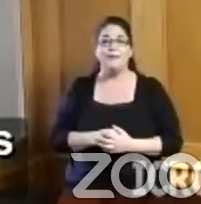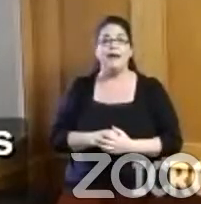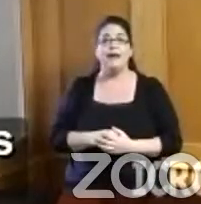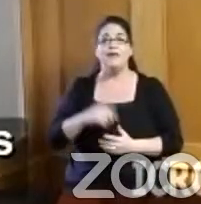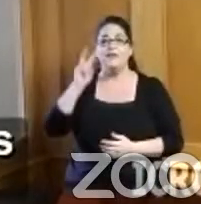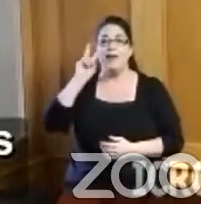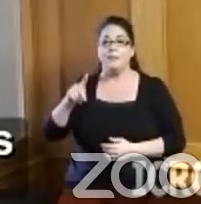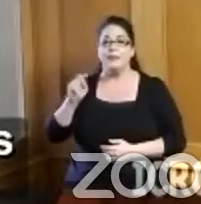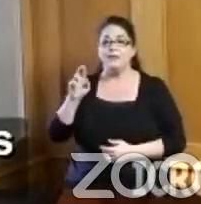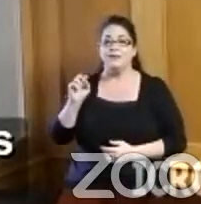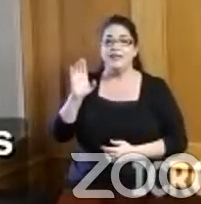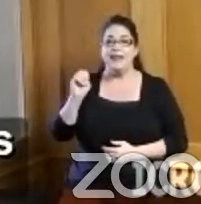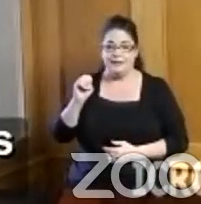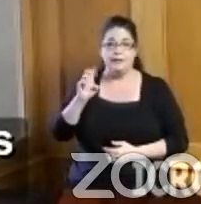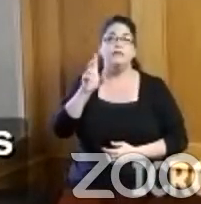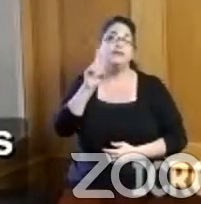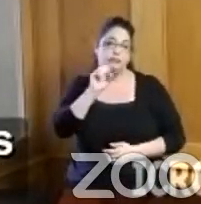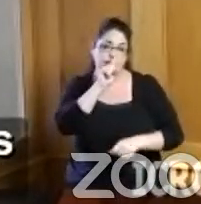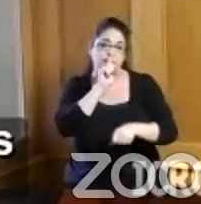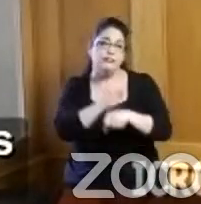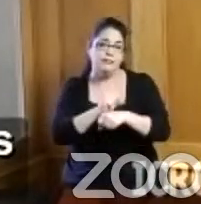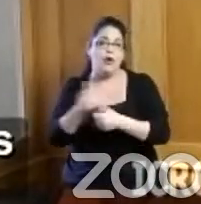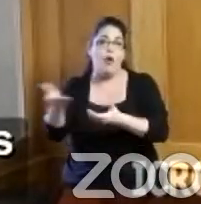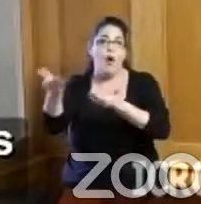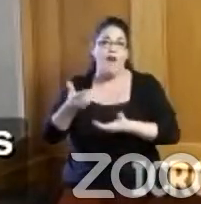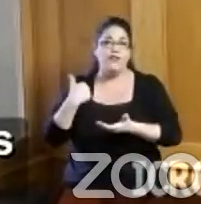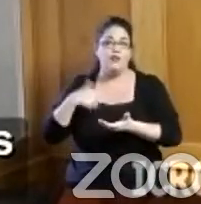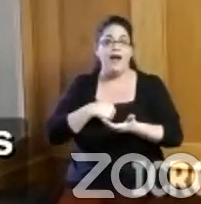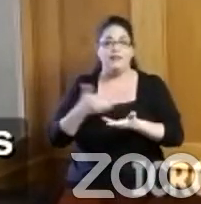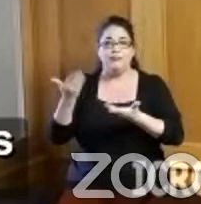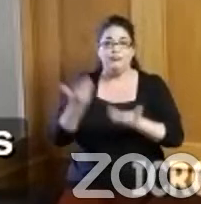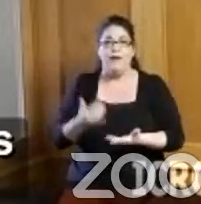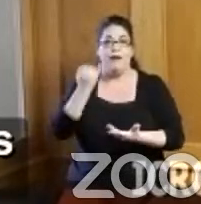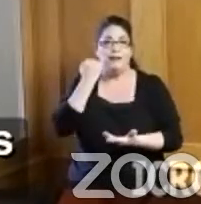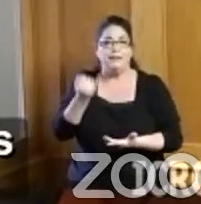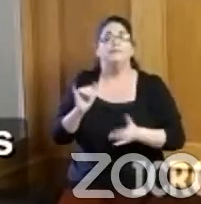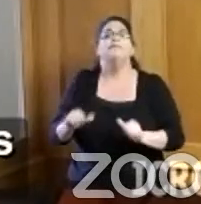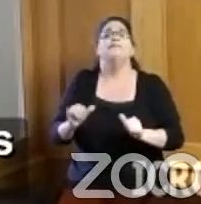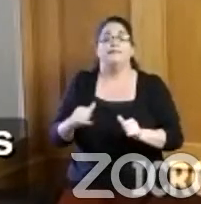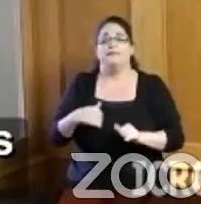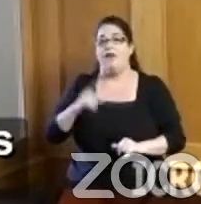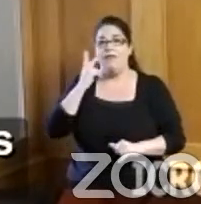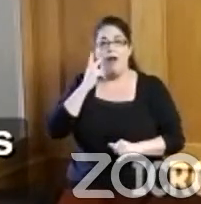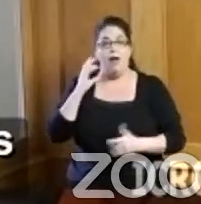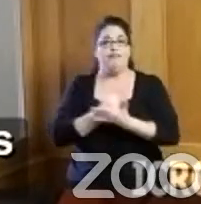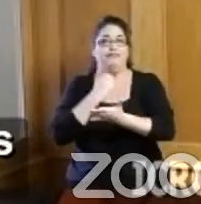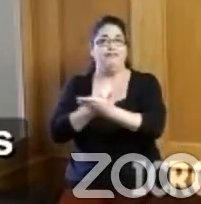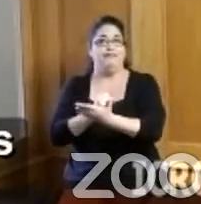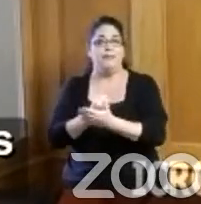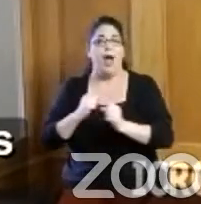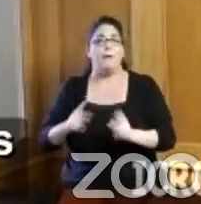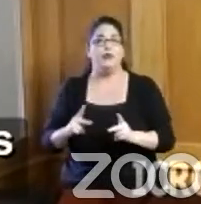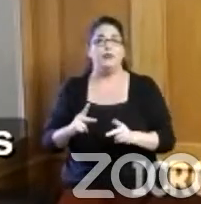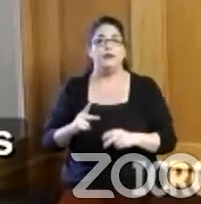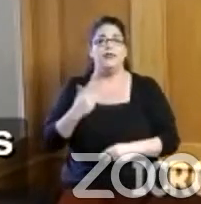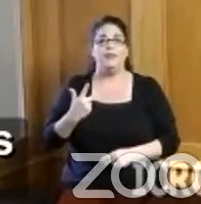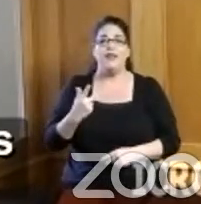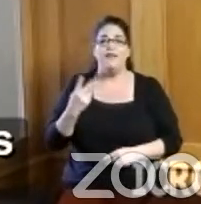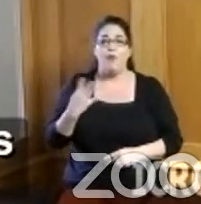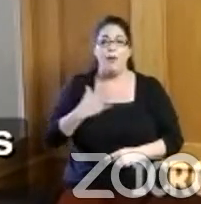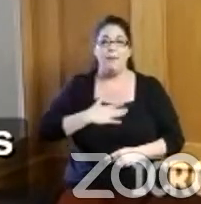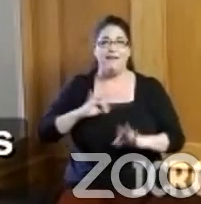did introduce that to all of us, and we see it as a great opportunity. I have about three or four relatives that are nationally